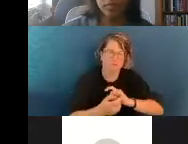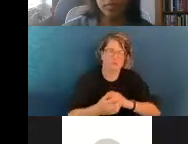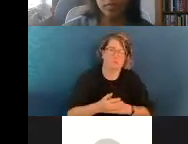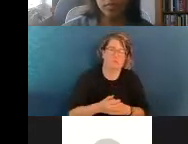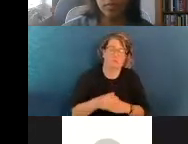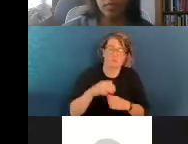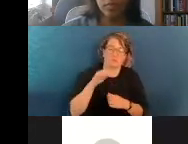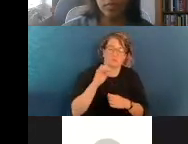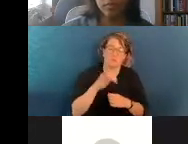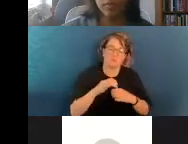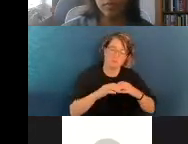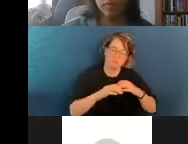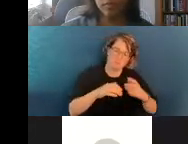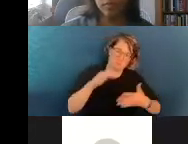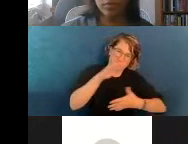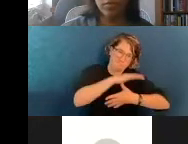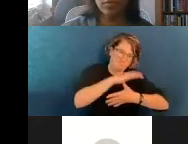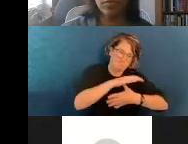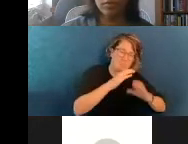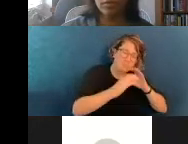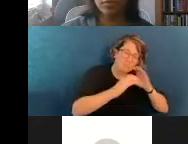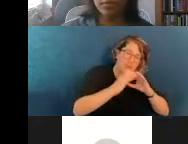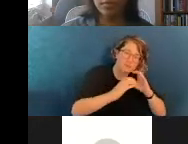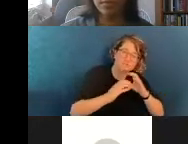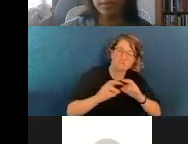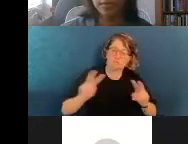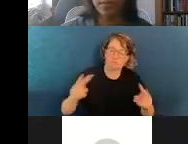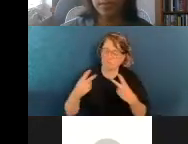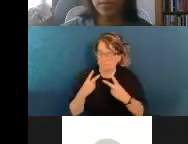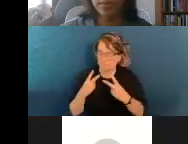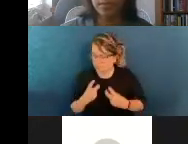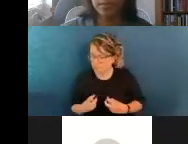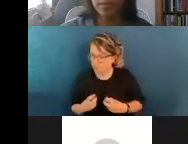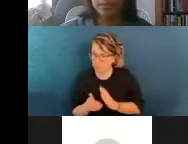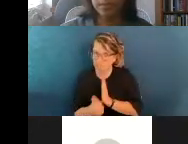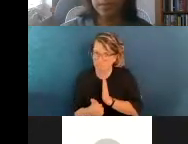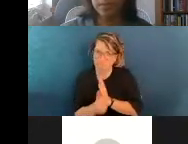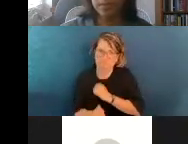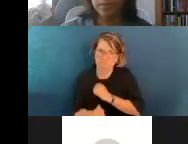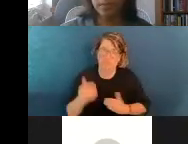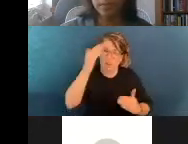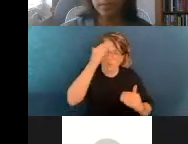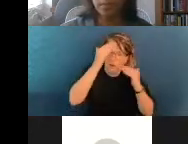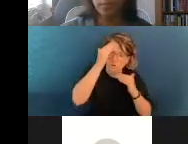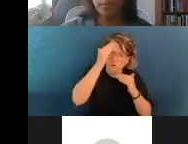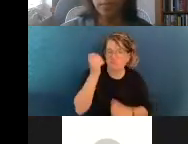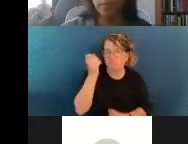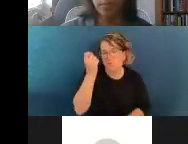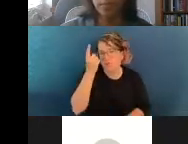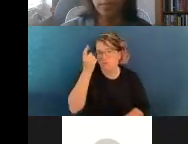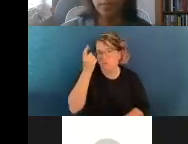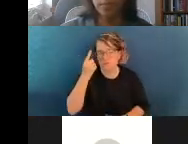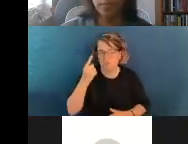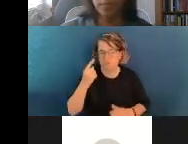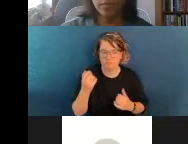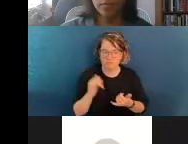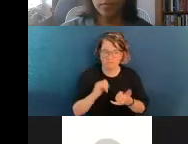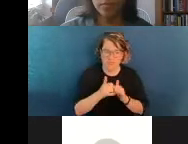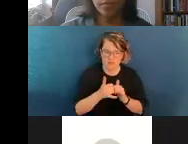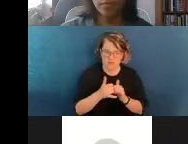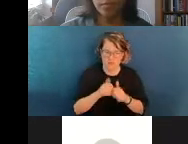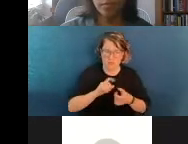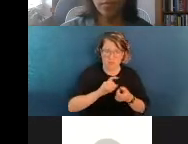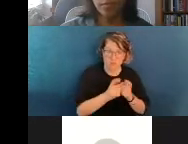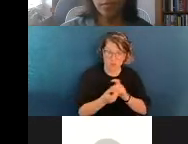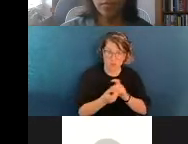critical self-reflection skills, awareness and understanding of the multiple levels at which change and transformation